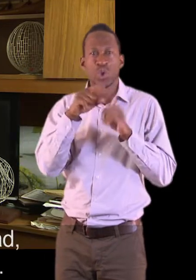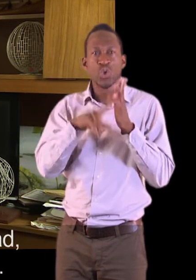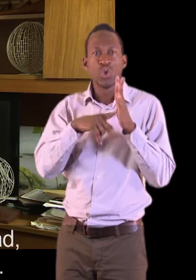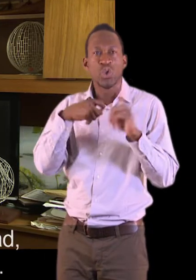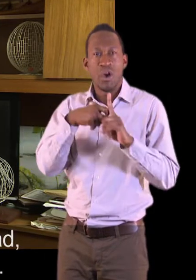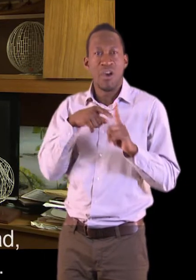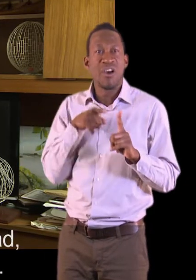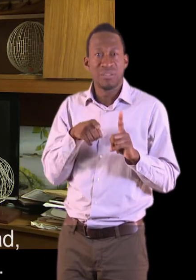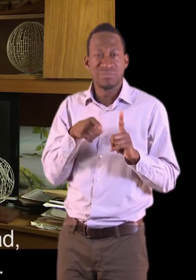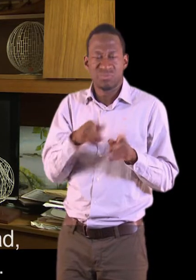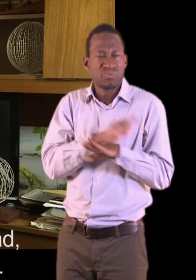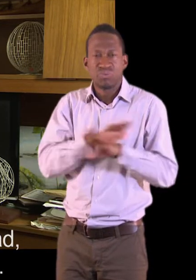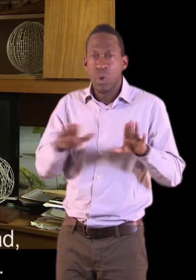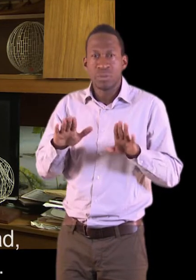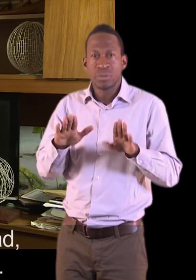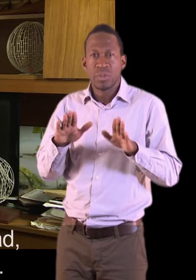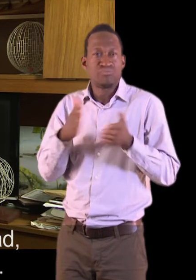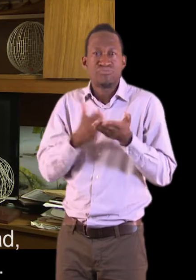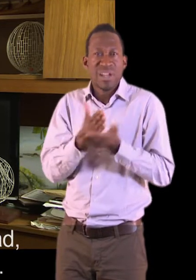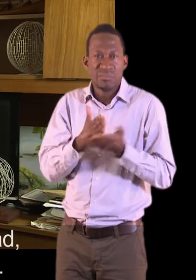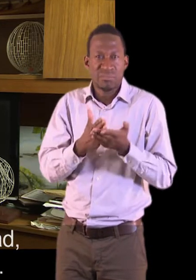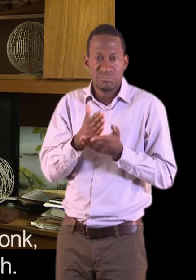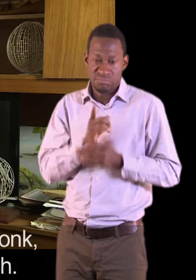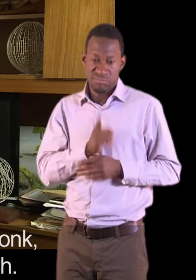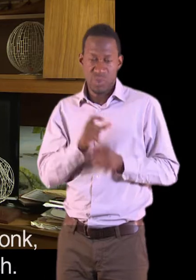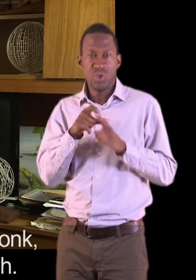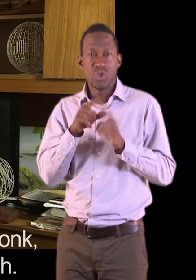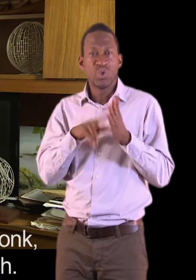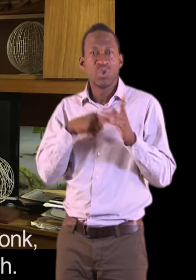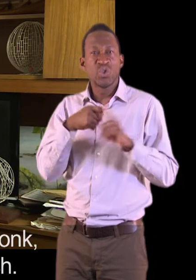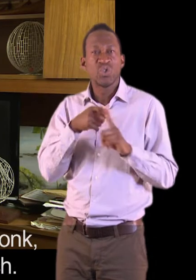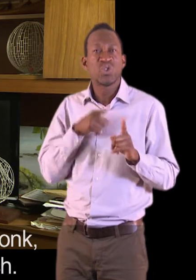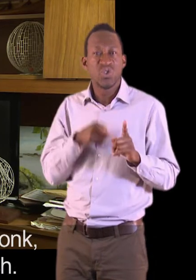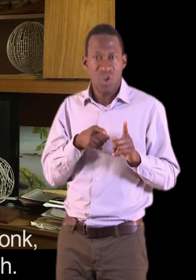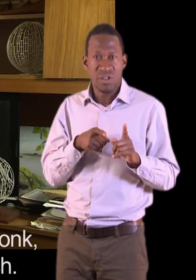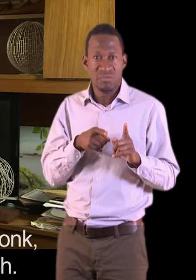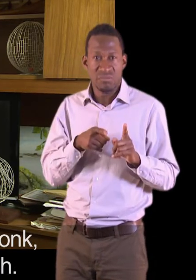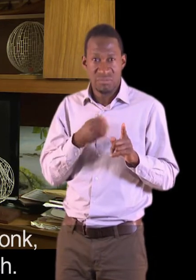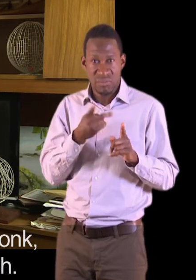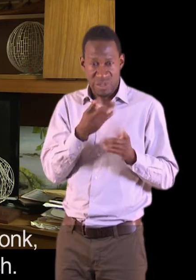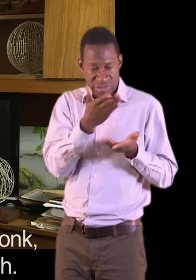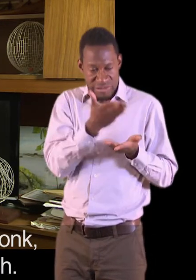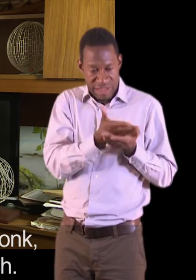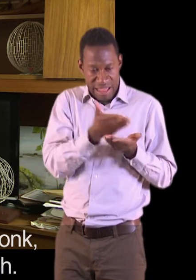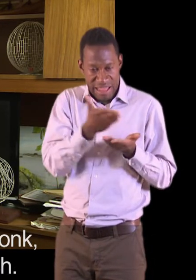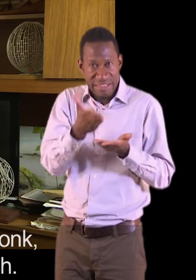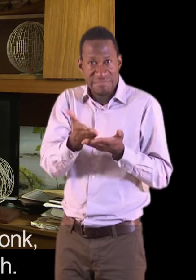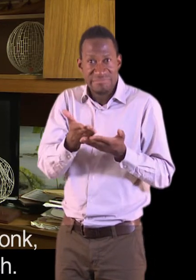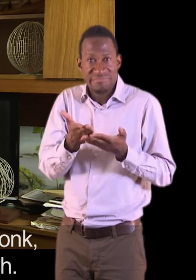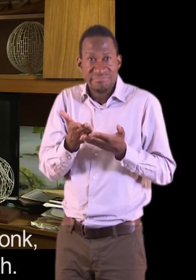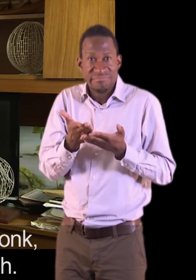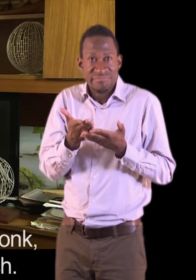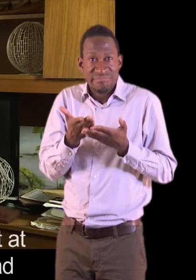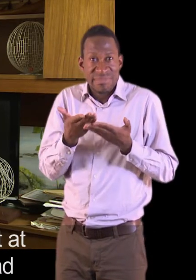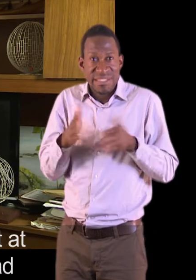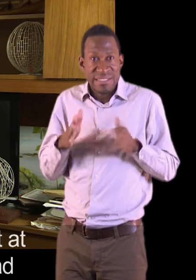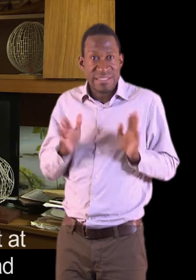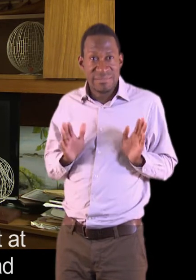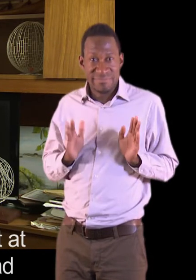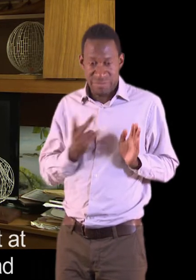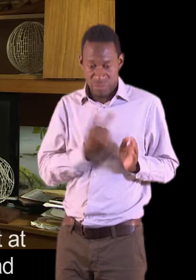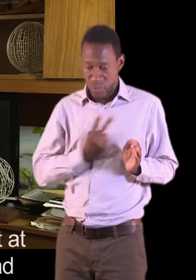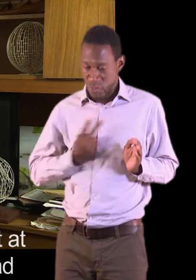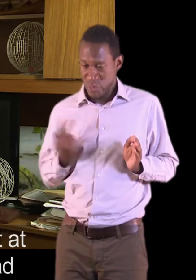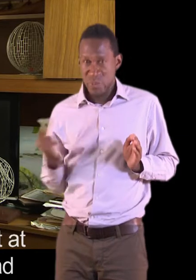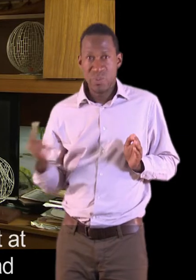with 2 slices of bread, what we call donk. It wasn't bread, it was donk. 2 slices of donk each.